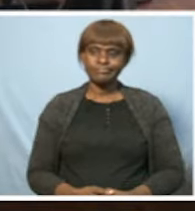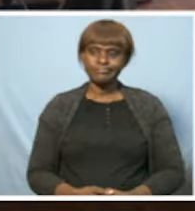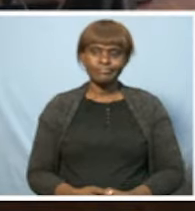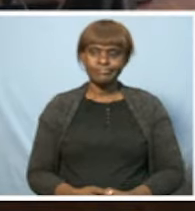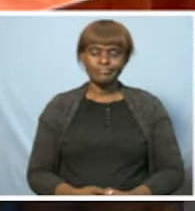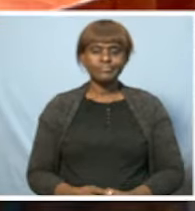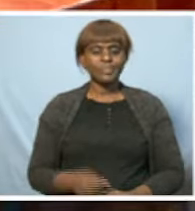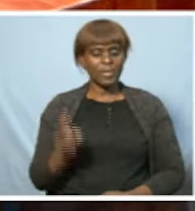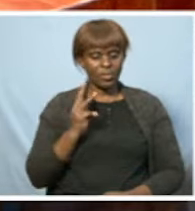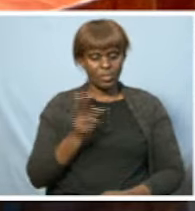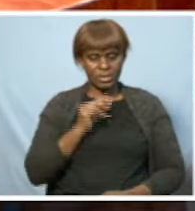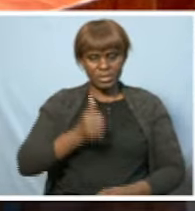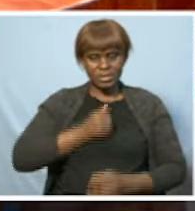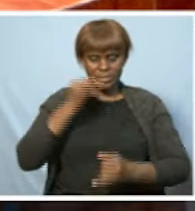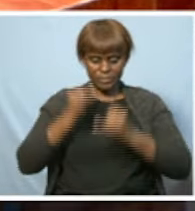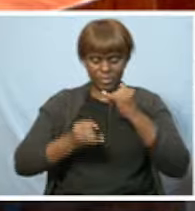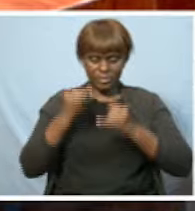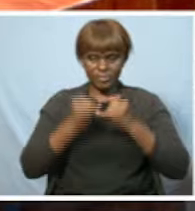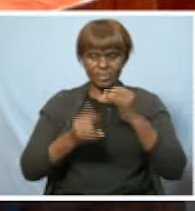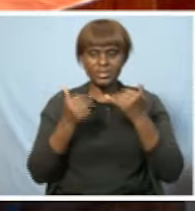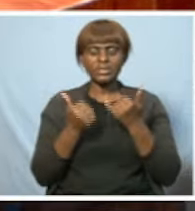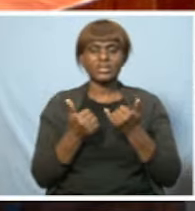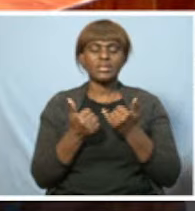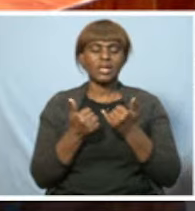as we conclude,